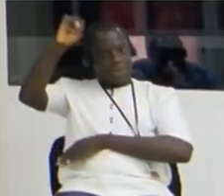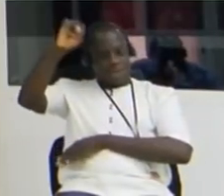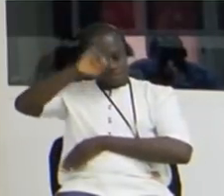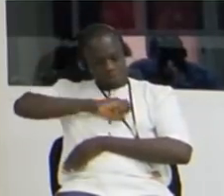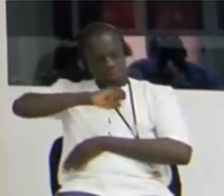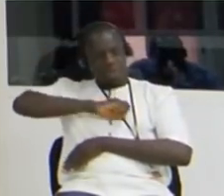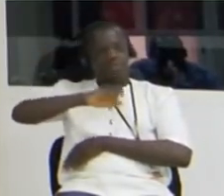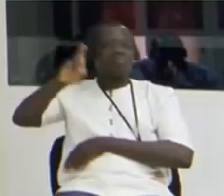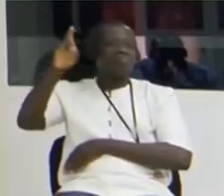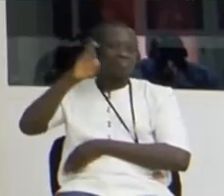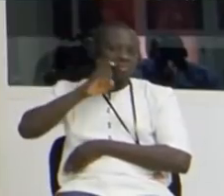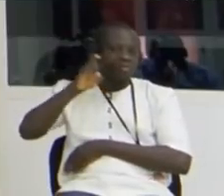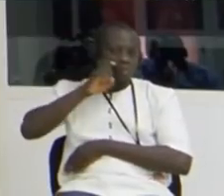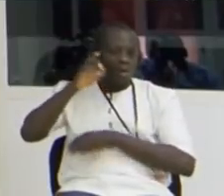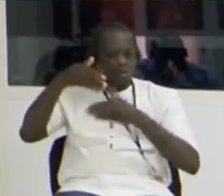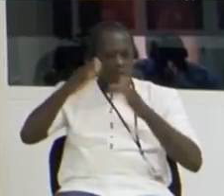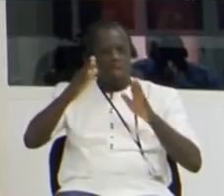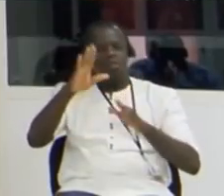republic. And